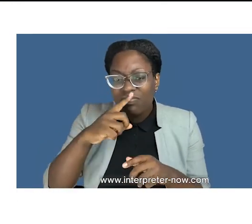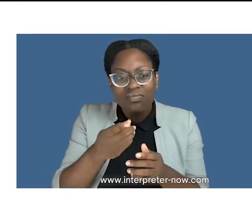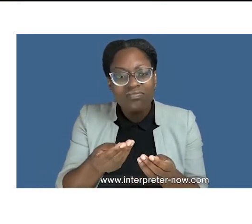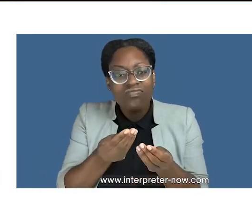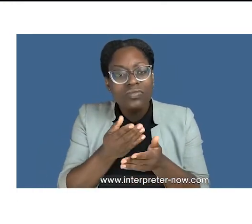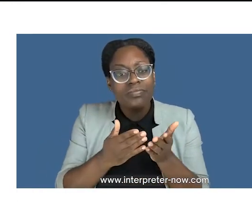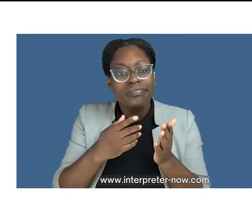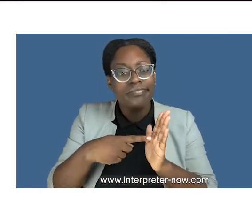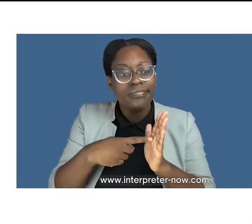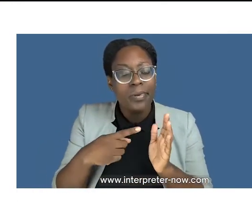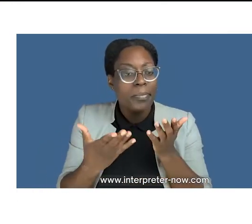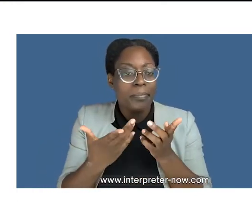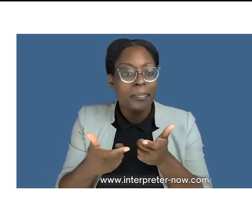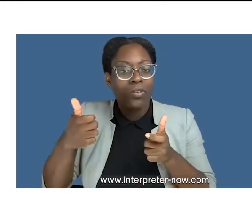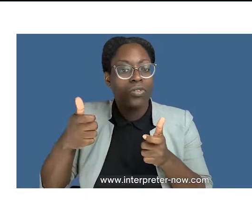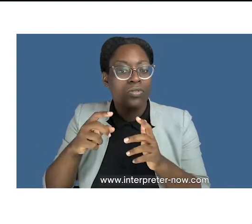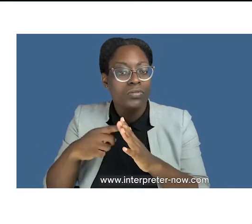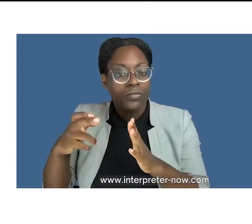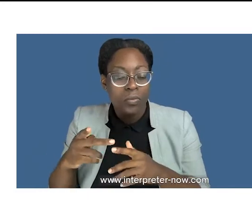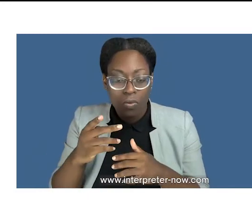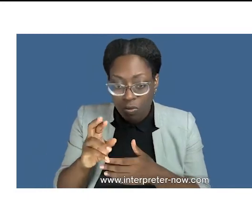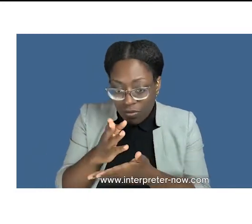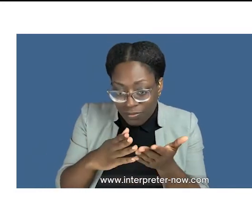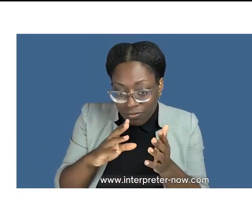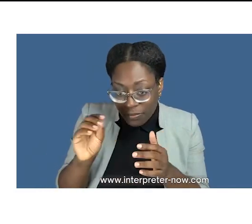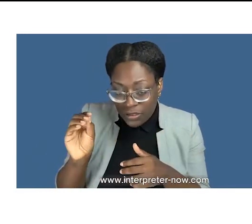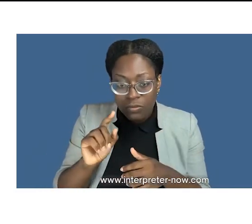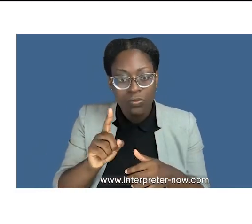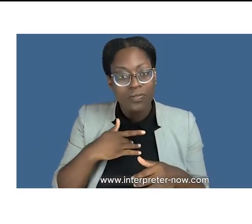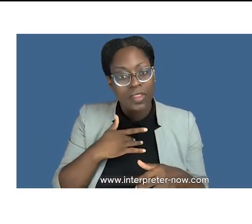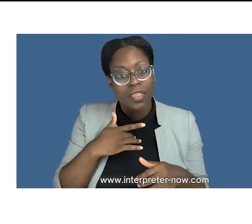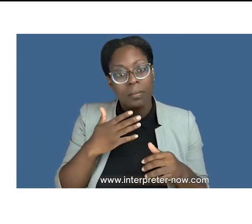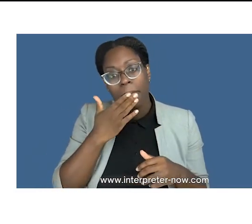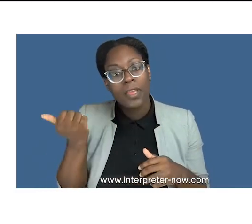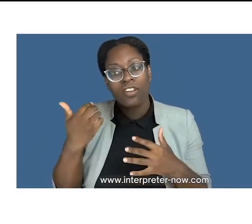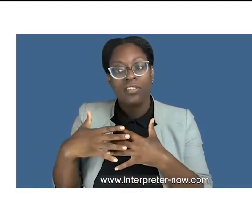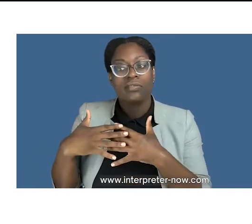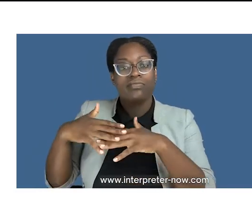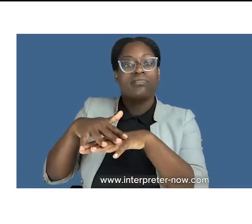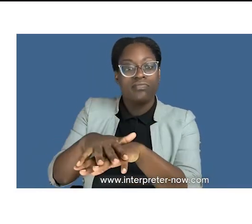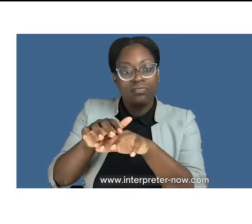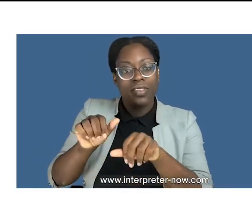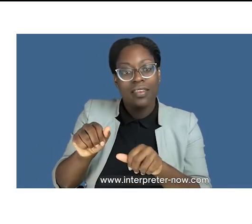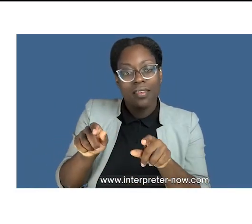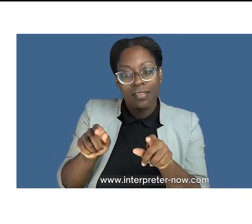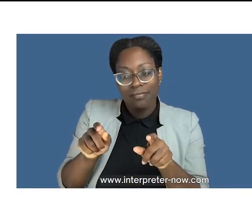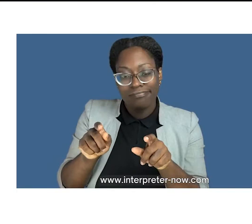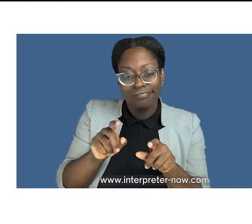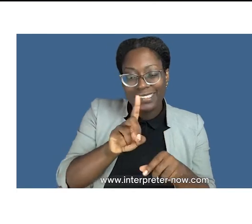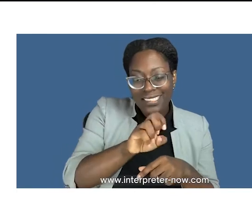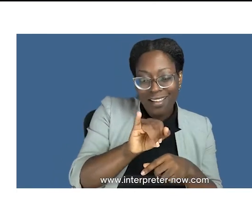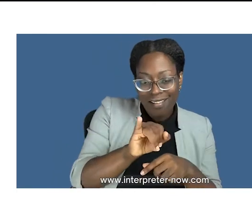but can you give us some examples, even if it's our larger startups or companies, of how DI and